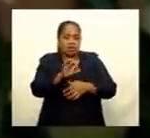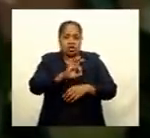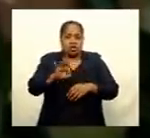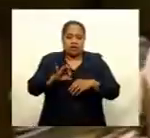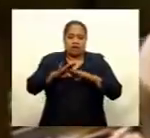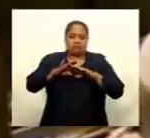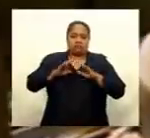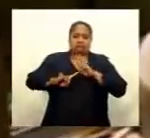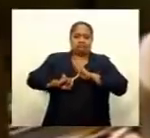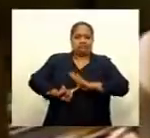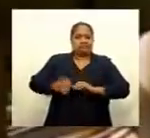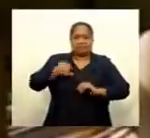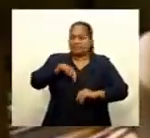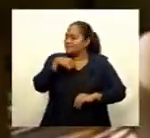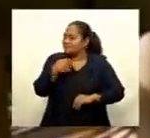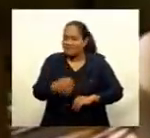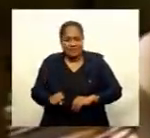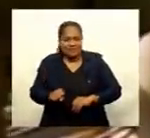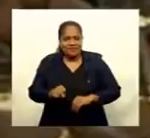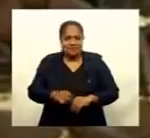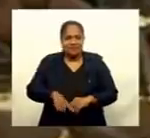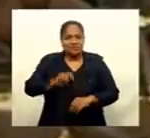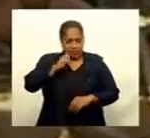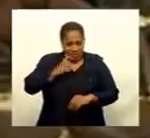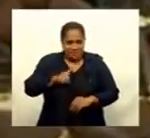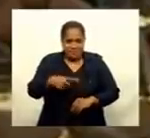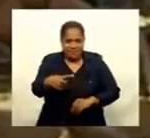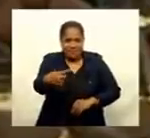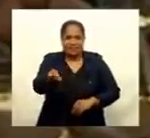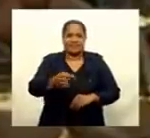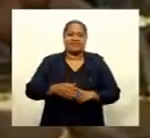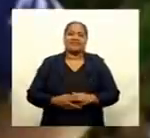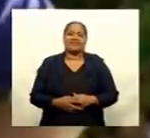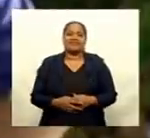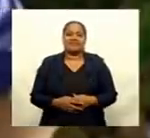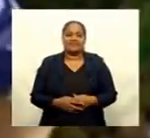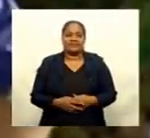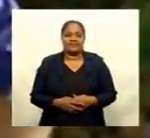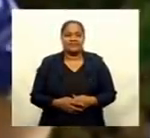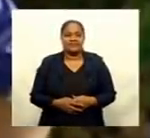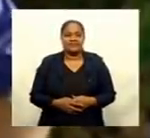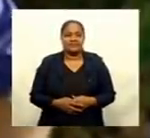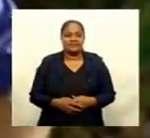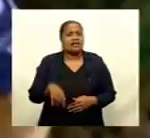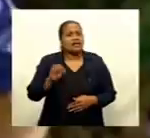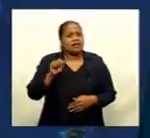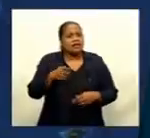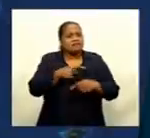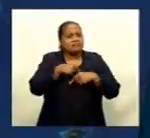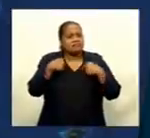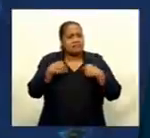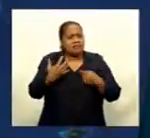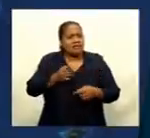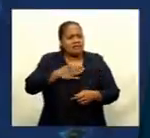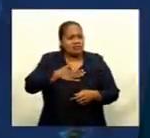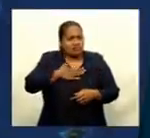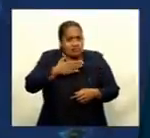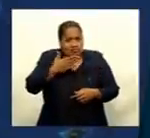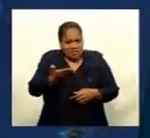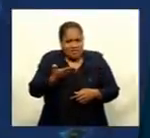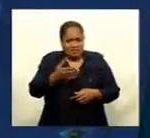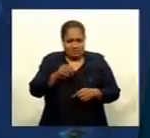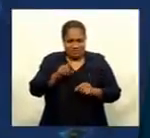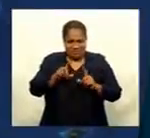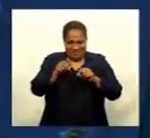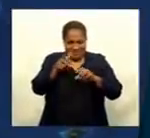the magic of production and the big screen isn't going to vanish. Although we have tremendous interest of productions that would like to come